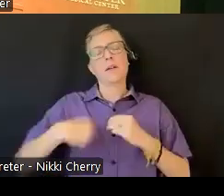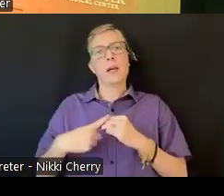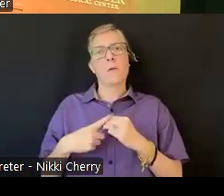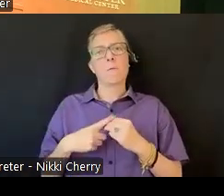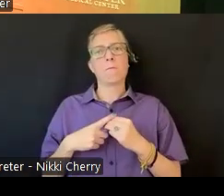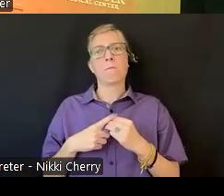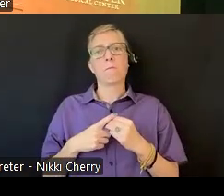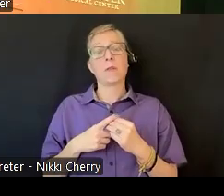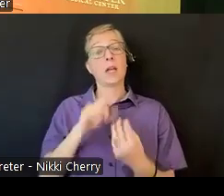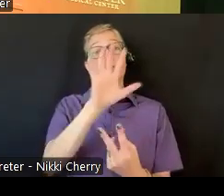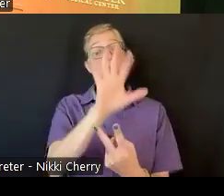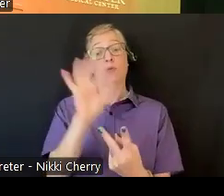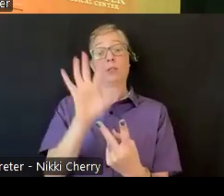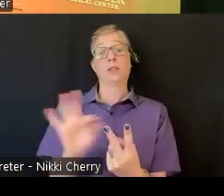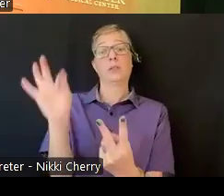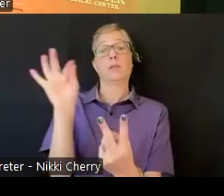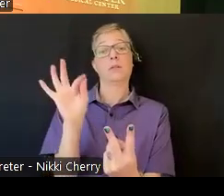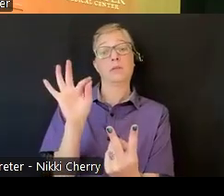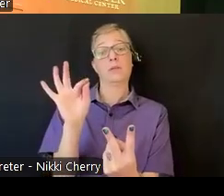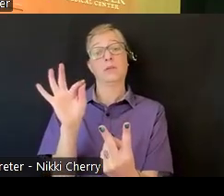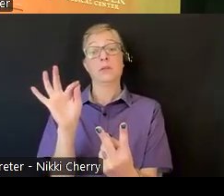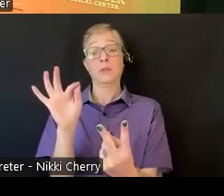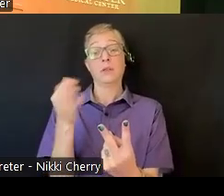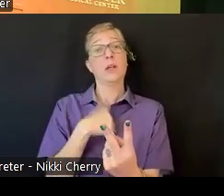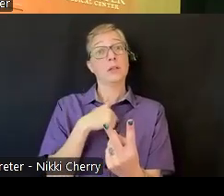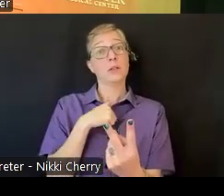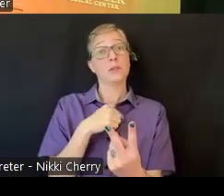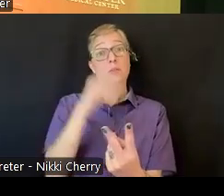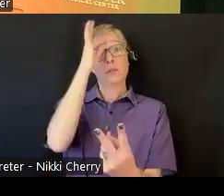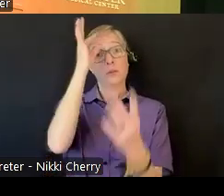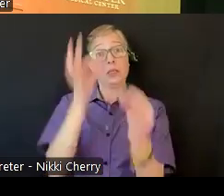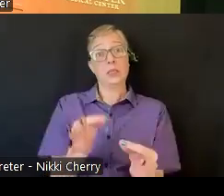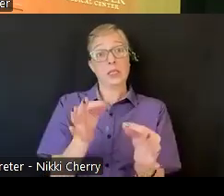make choose the road that is less traveled by?